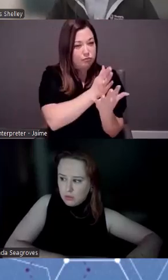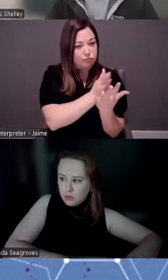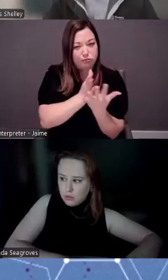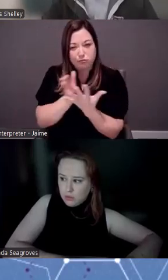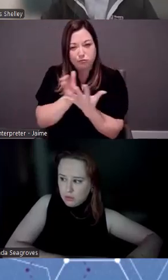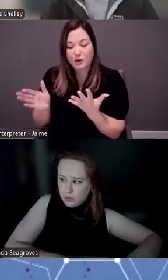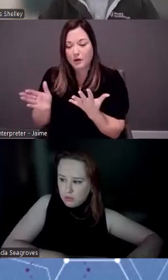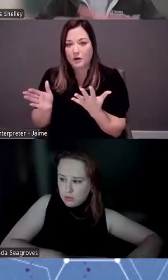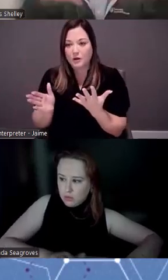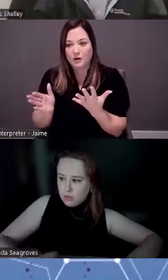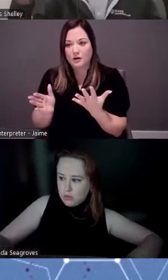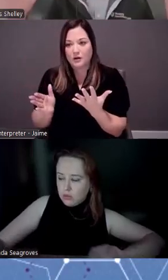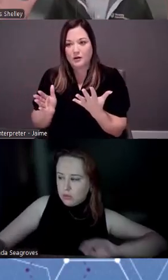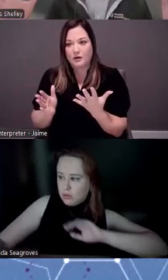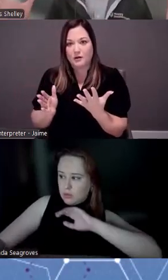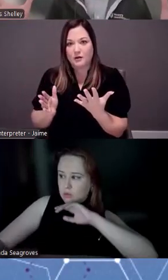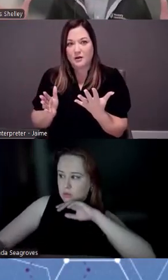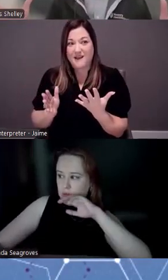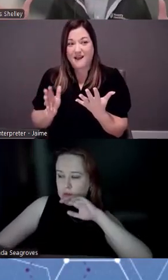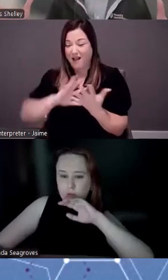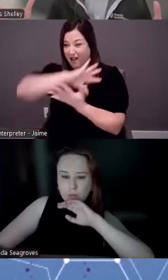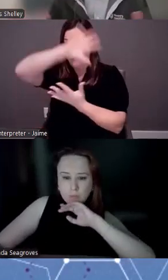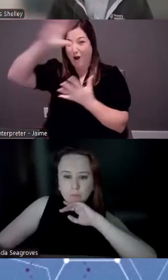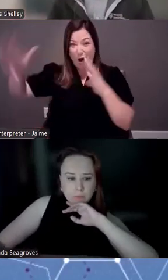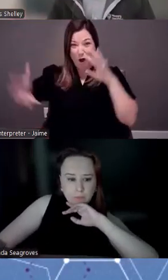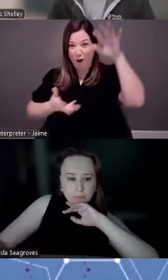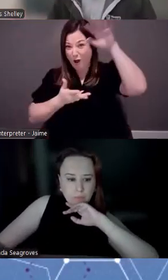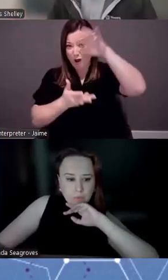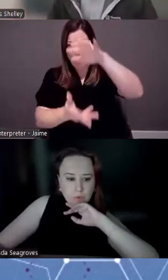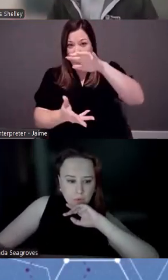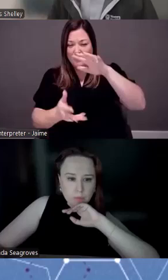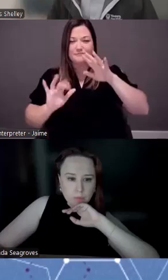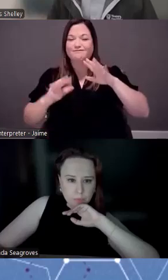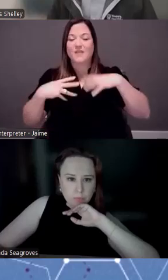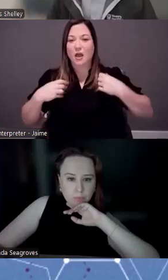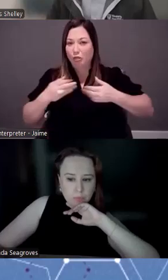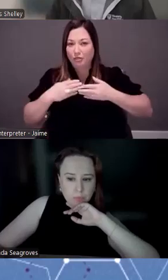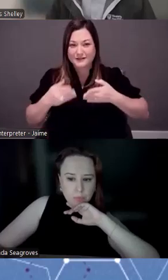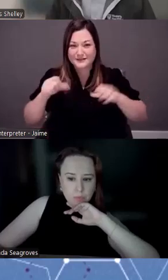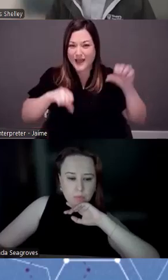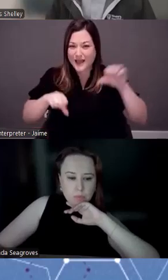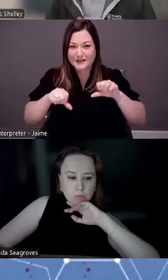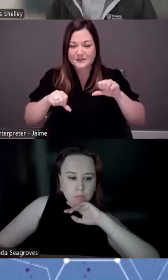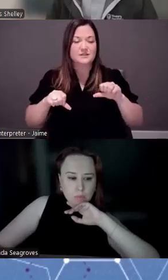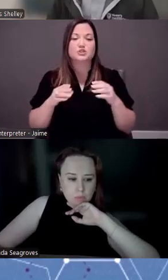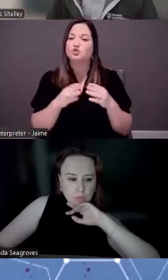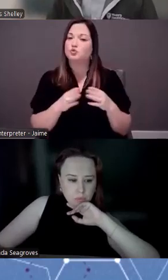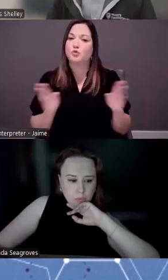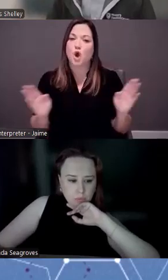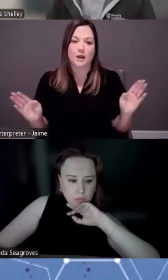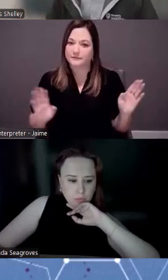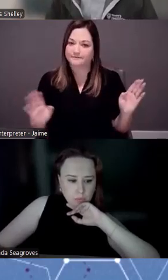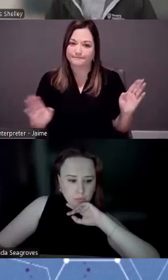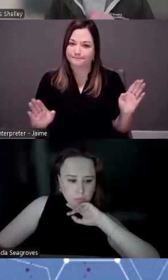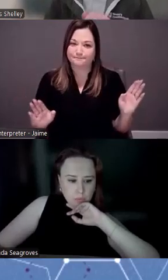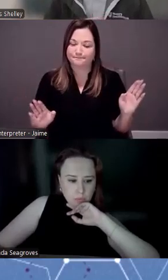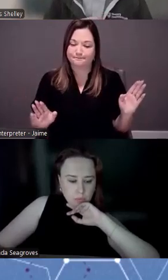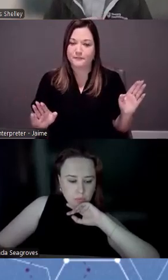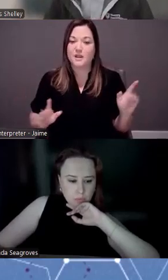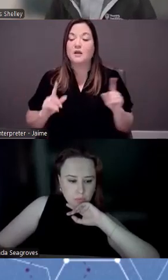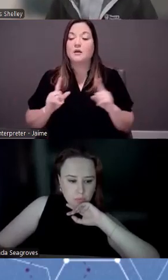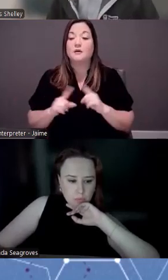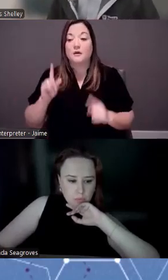an audience for everything that's health sciences. It's too broad. So the inspiration